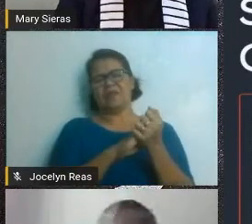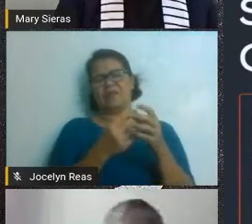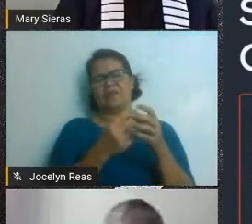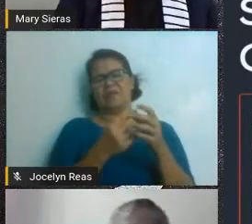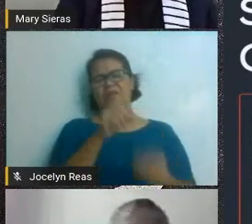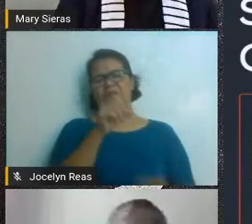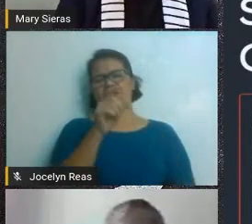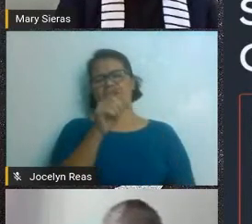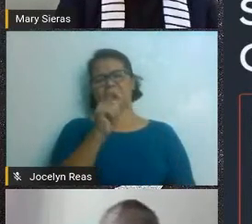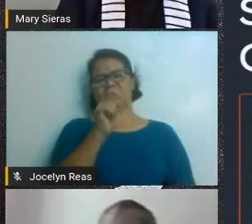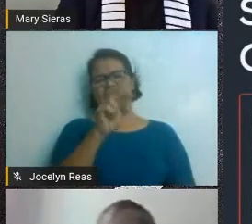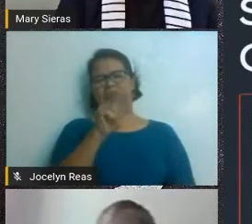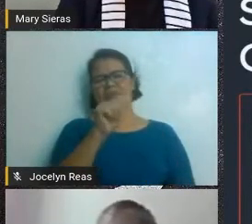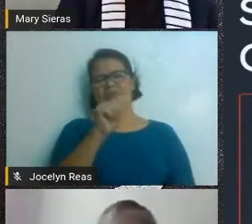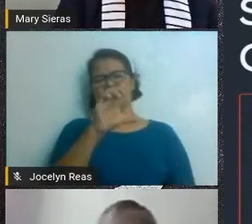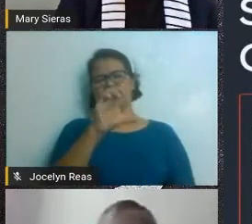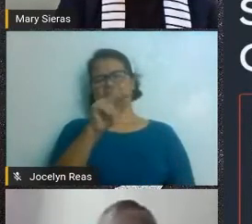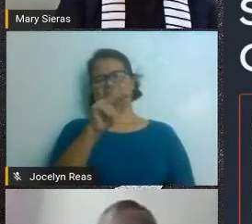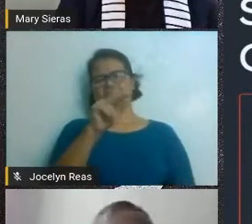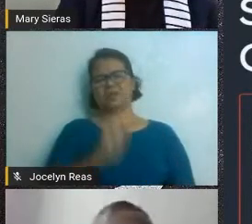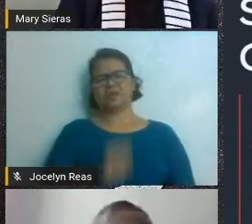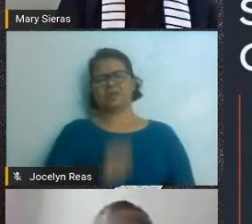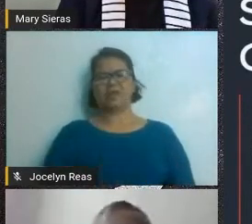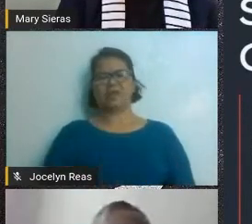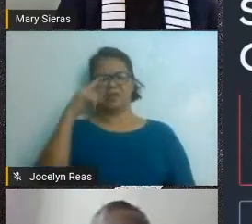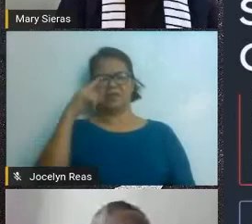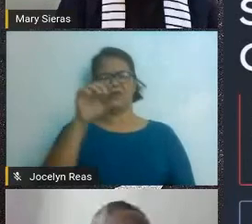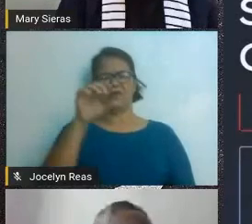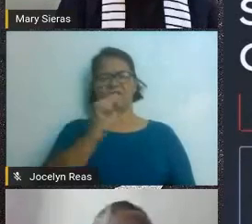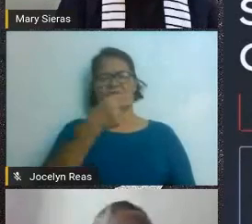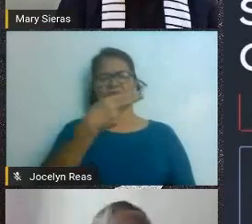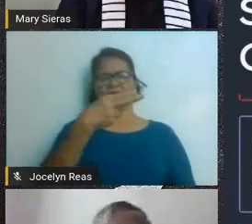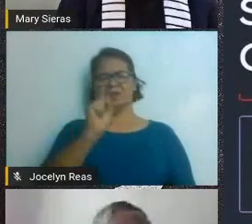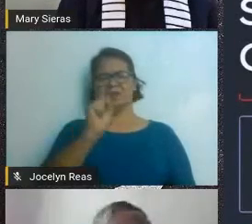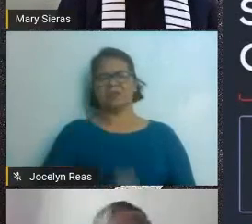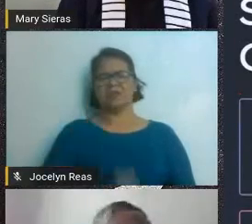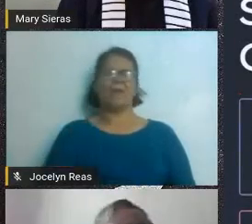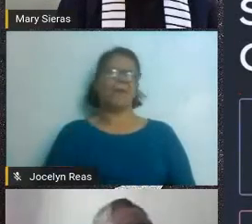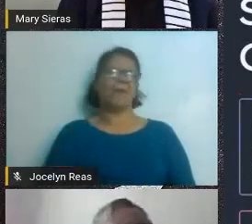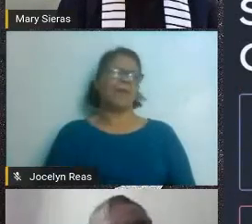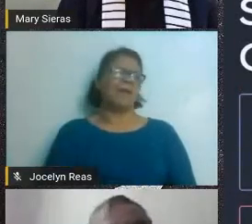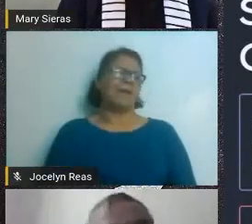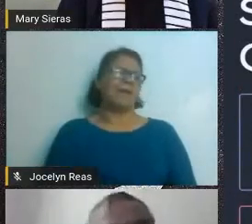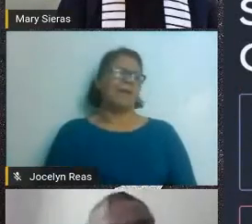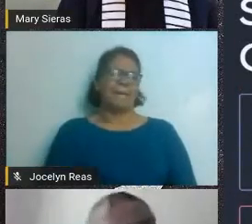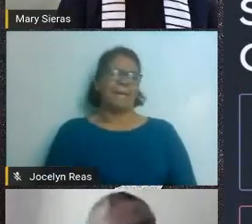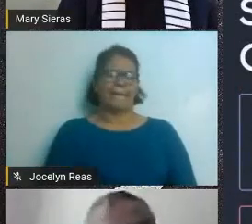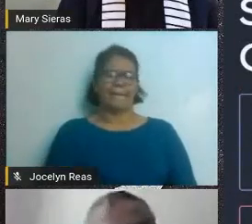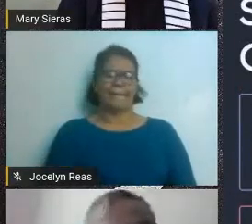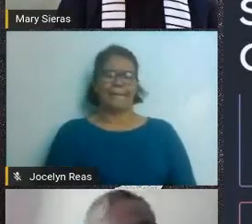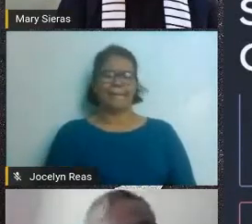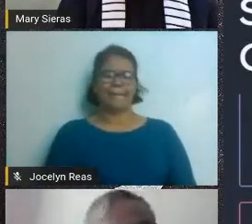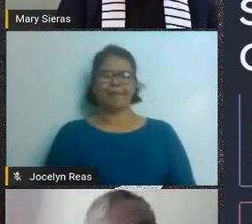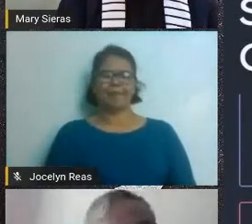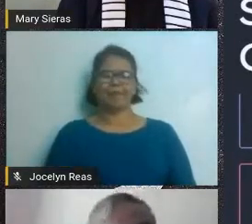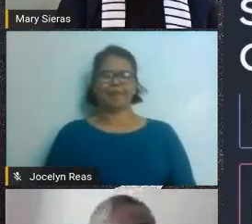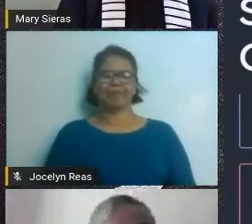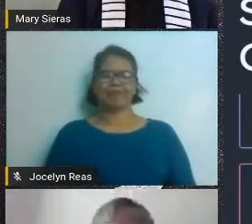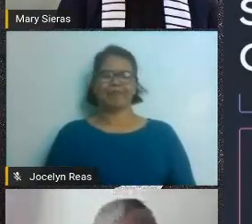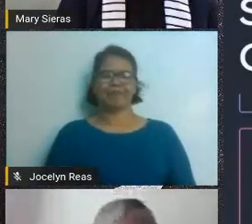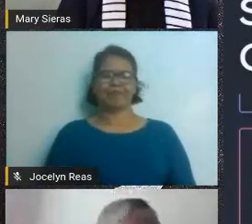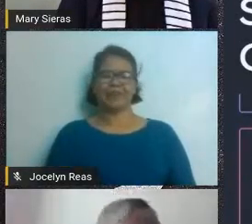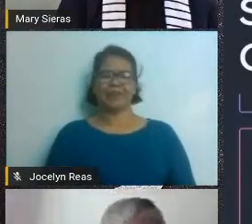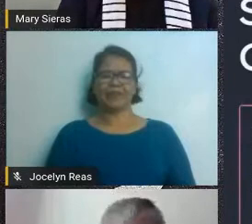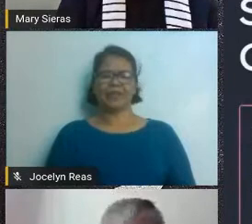senior high school, we also are about to release a set of guidelines for work immersion. Kasi that is